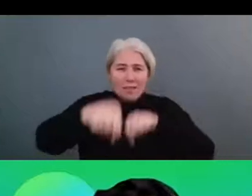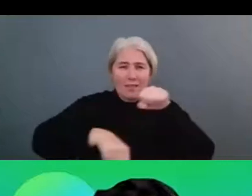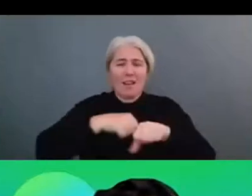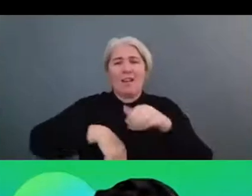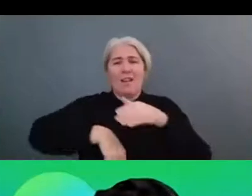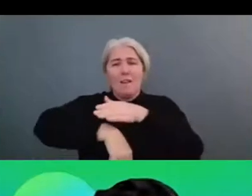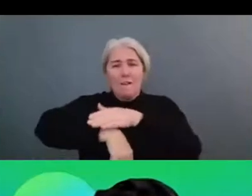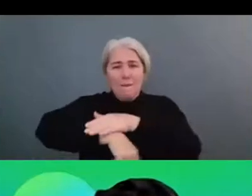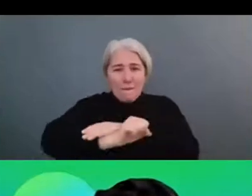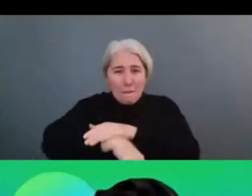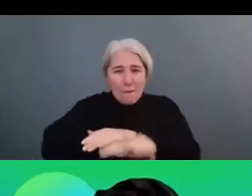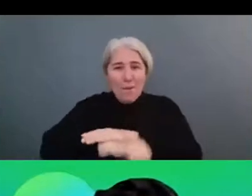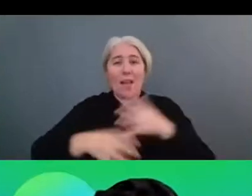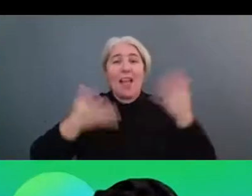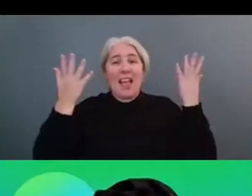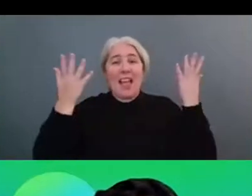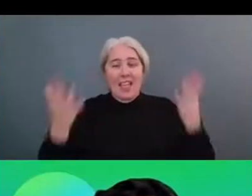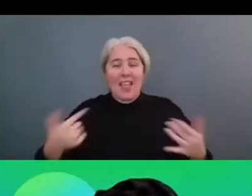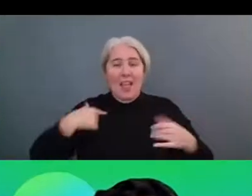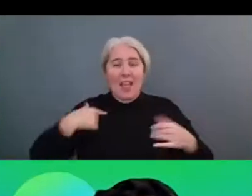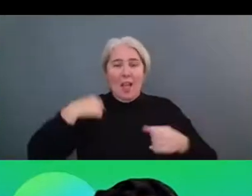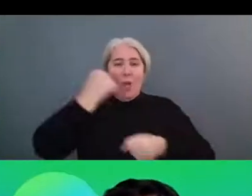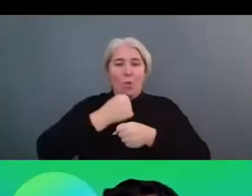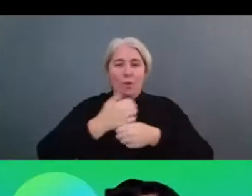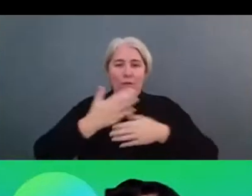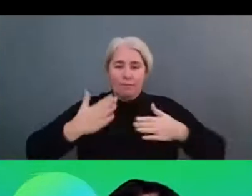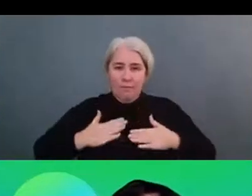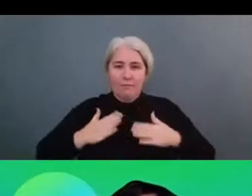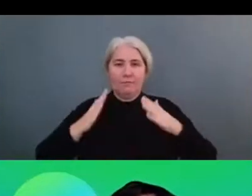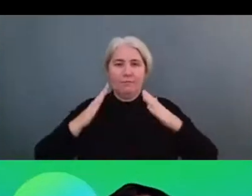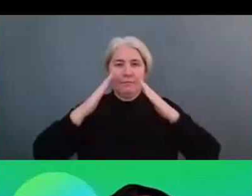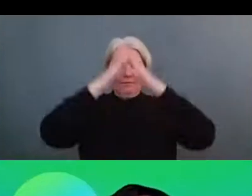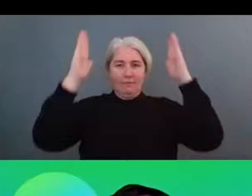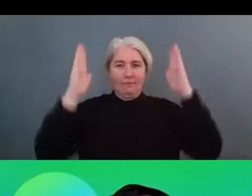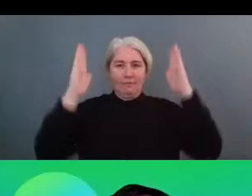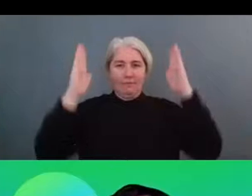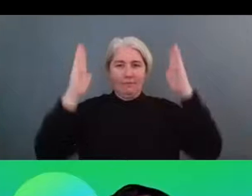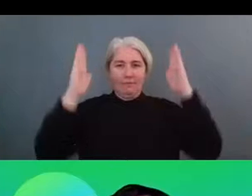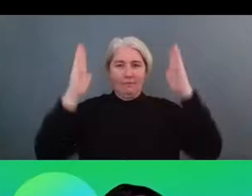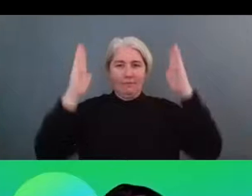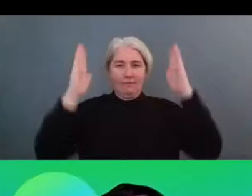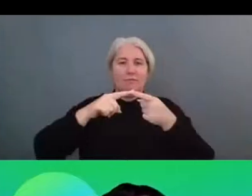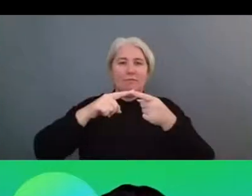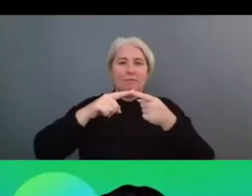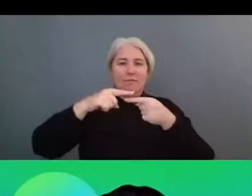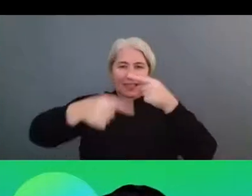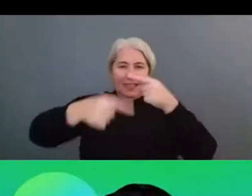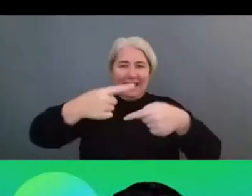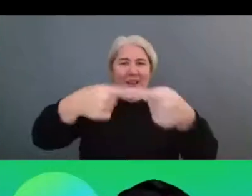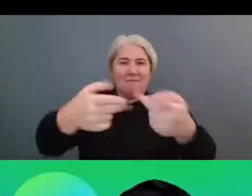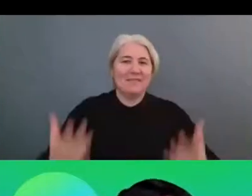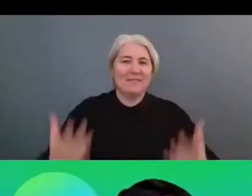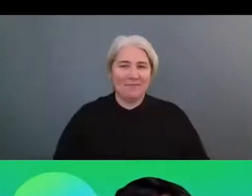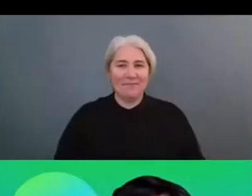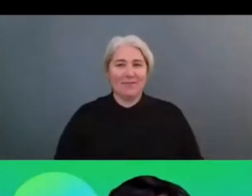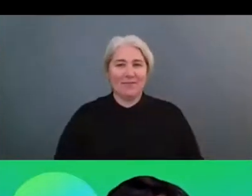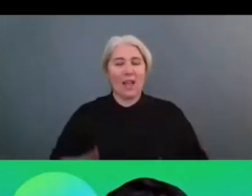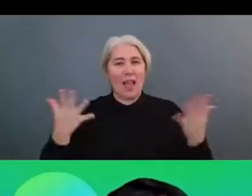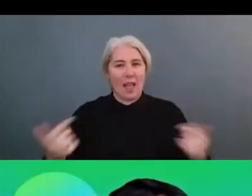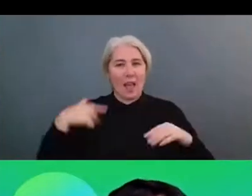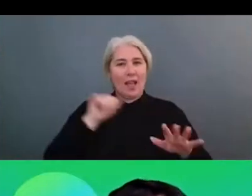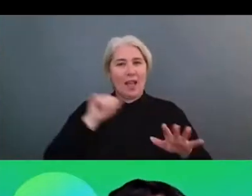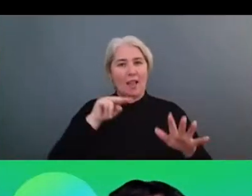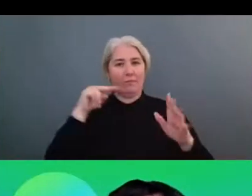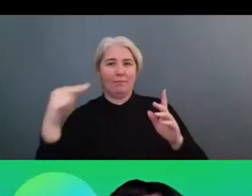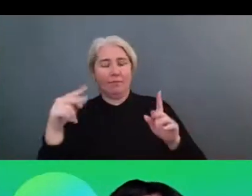own office for sustainability and strategy. And so in this context, I work for different players in the Bundesliga, for example,